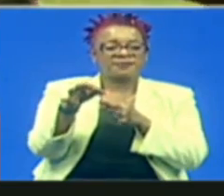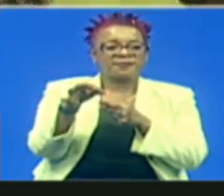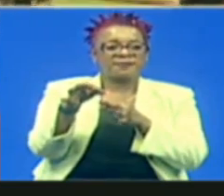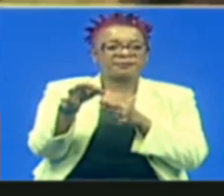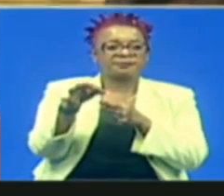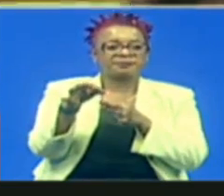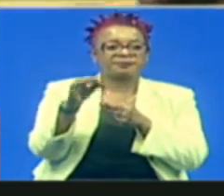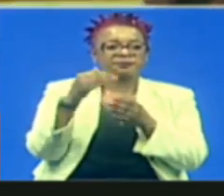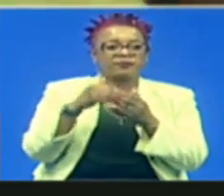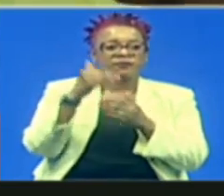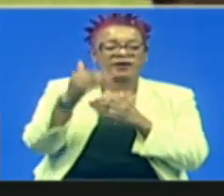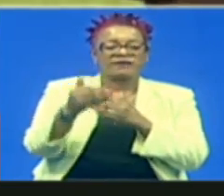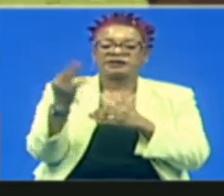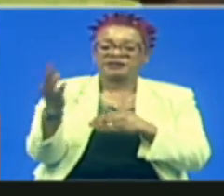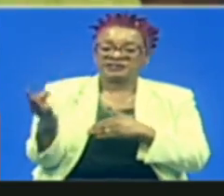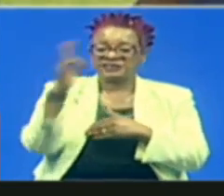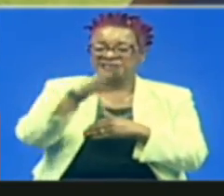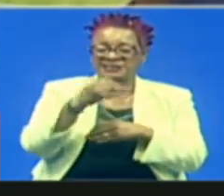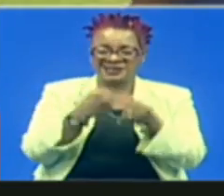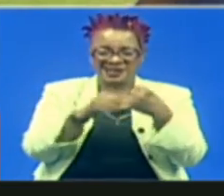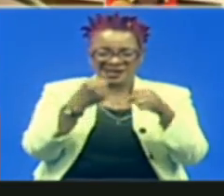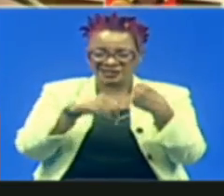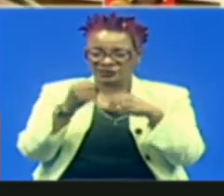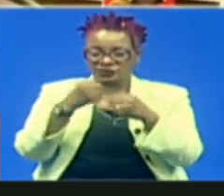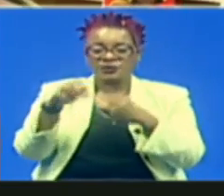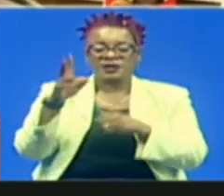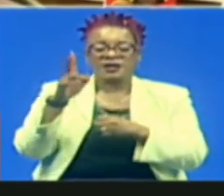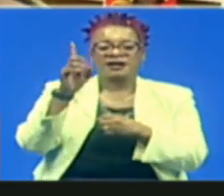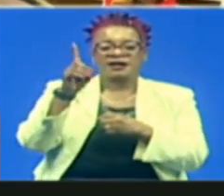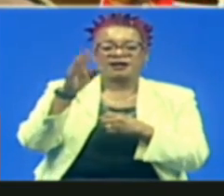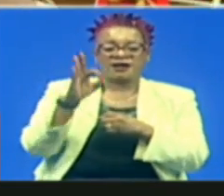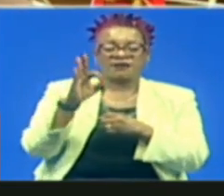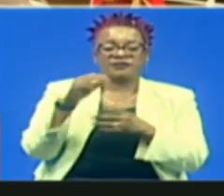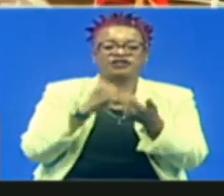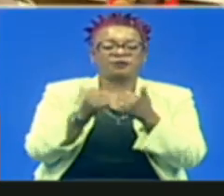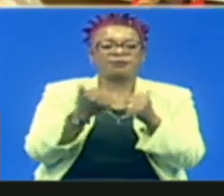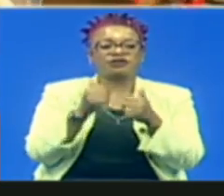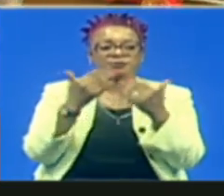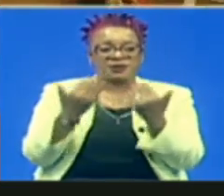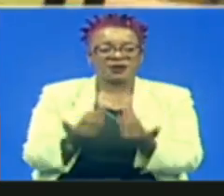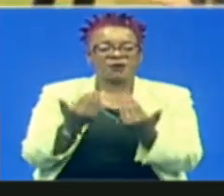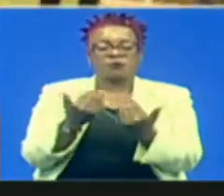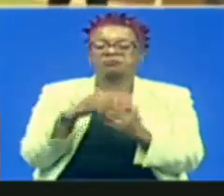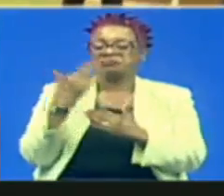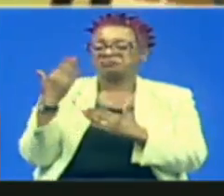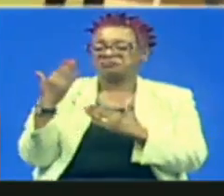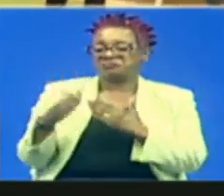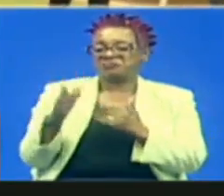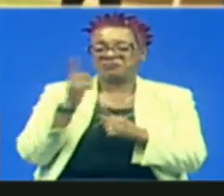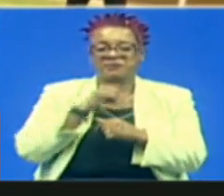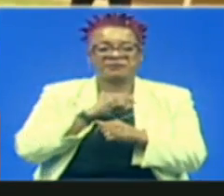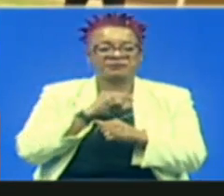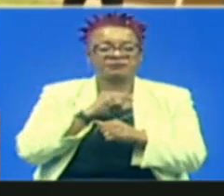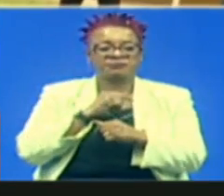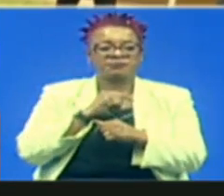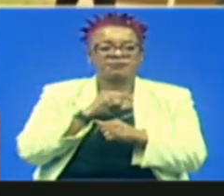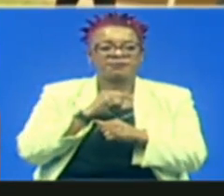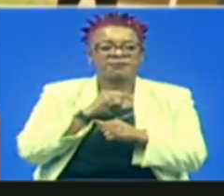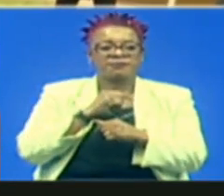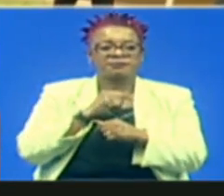After 3 days of action, the Kenya Defence Forces Championships has come to an end.